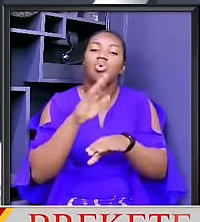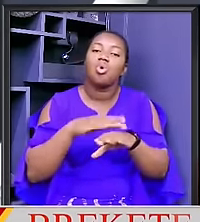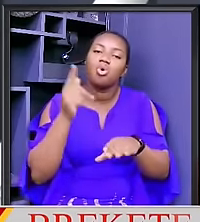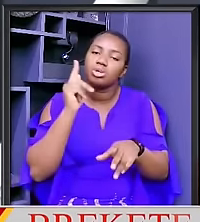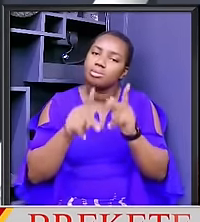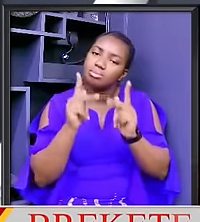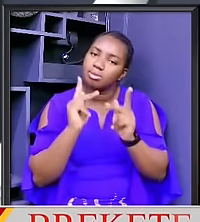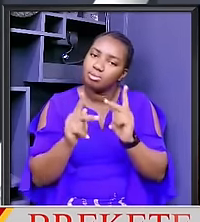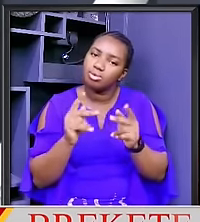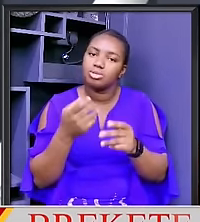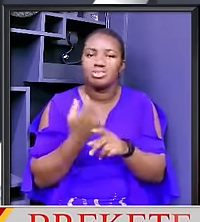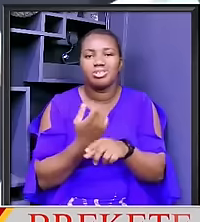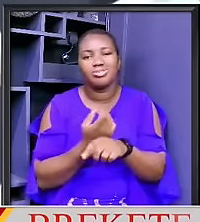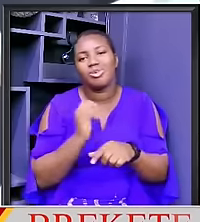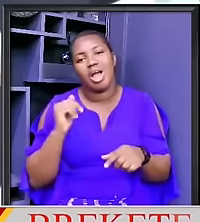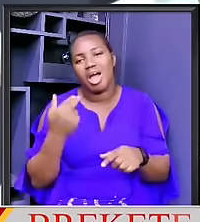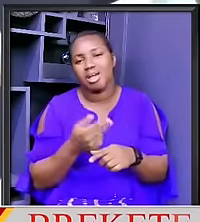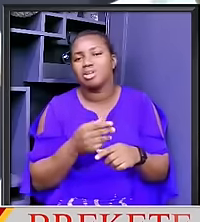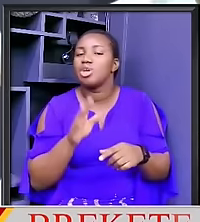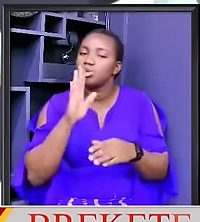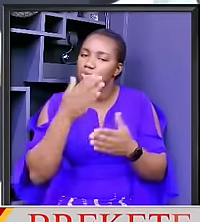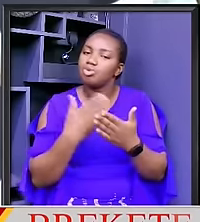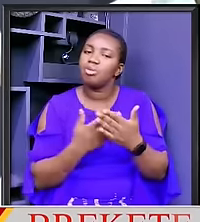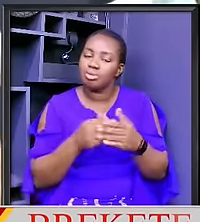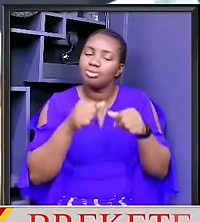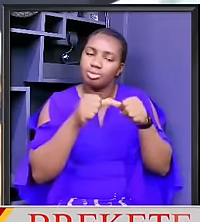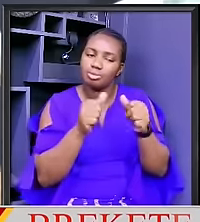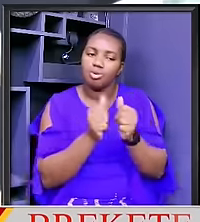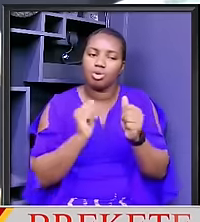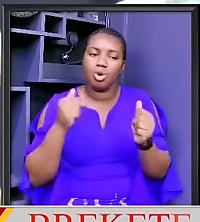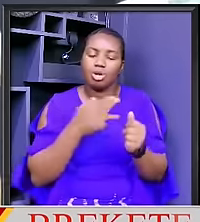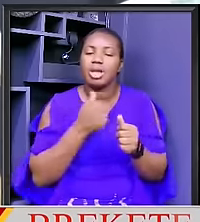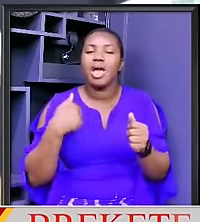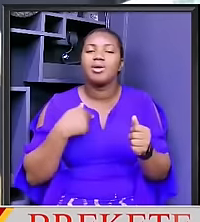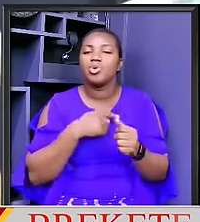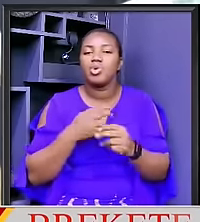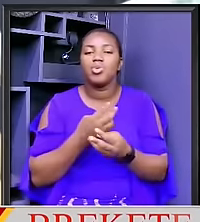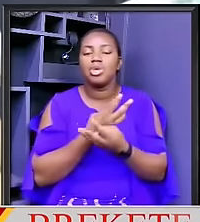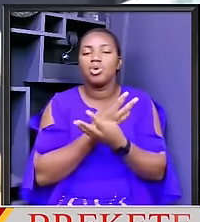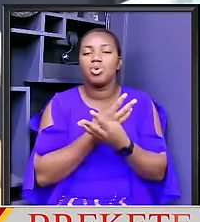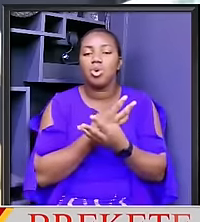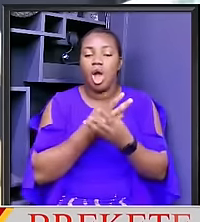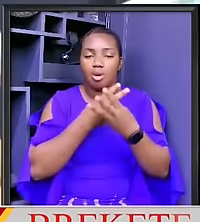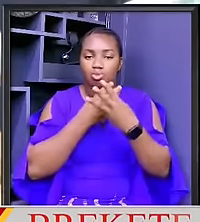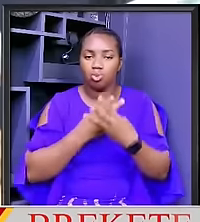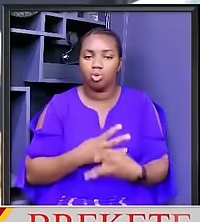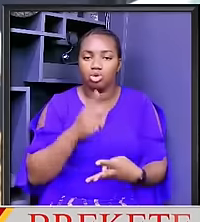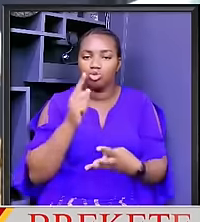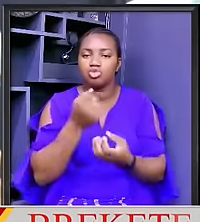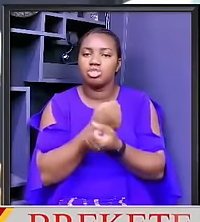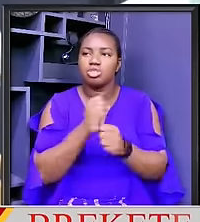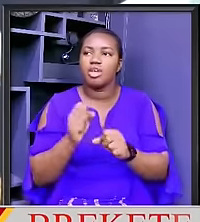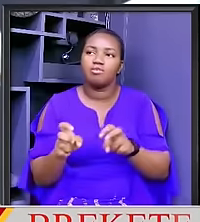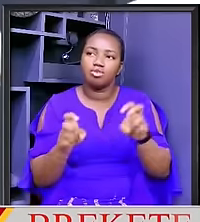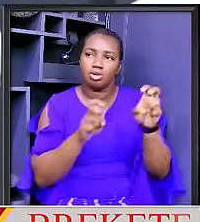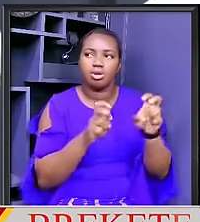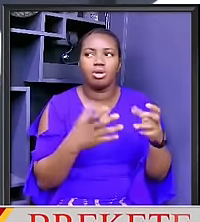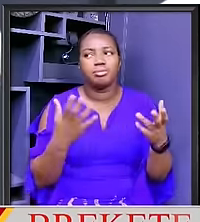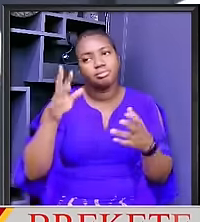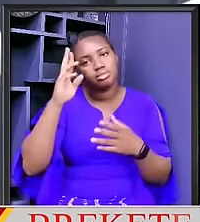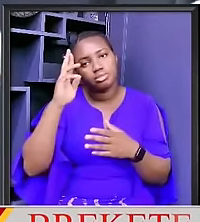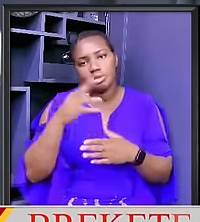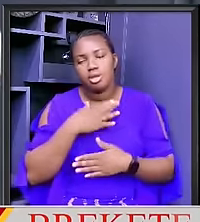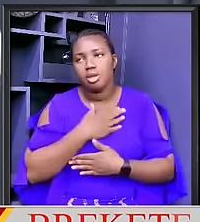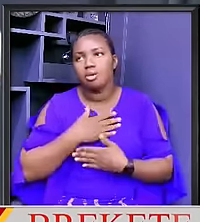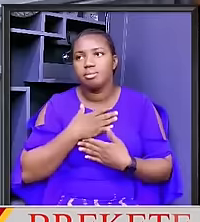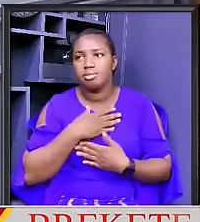the so una money still remain with us. Okay. And we wish una safe journey. Thank you very much. Thank you very sir. Much. Sir, please